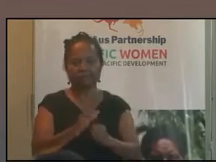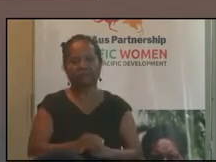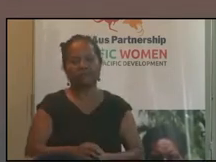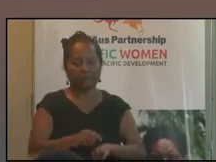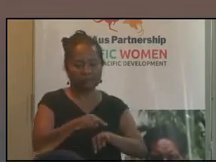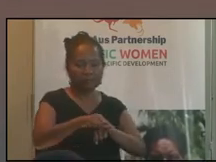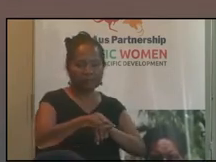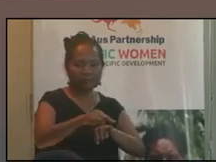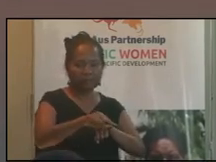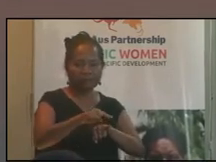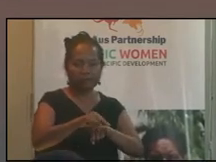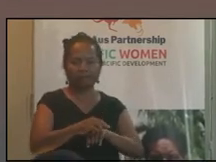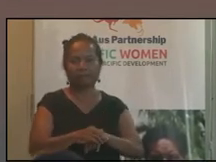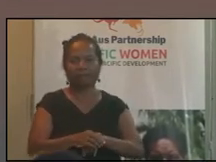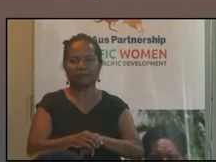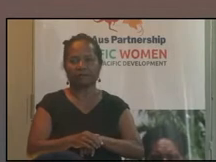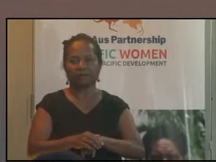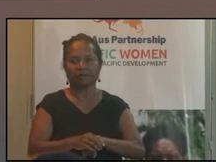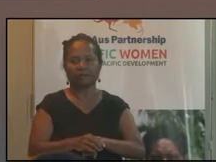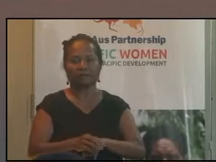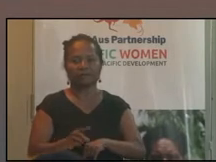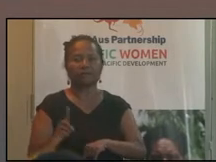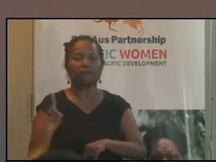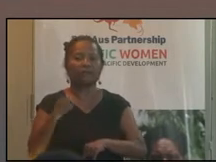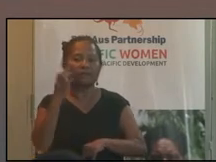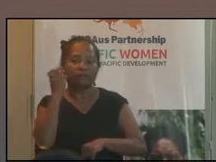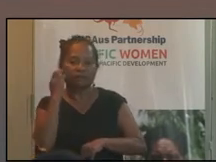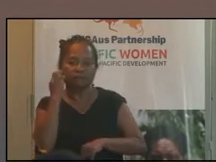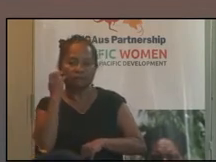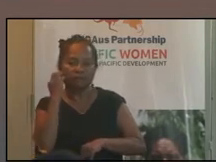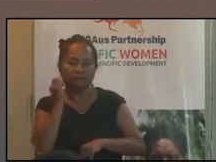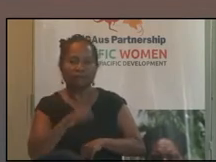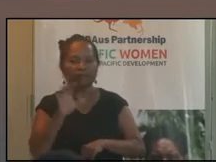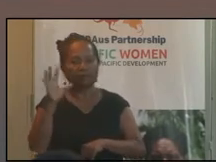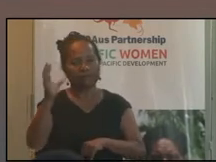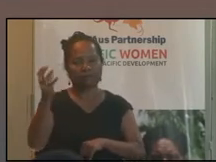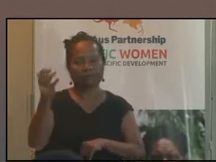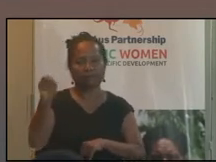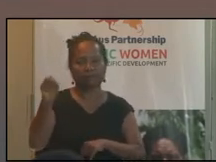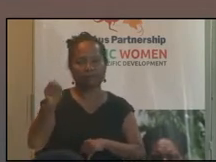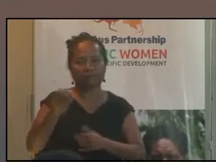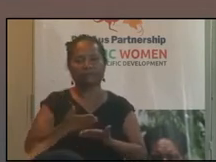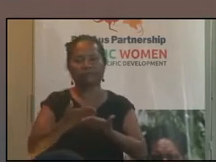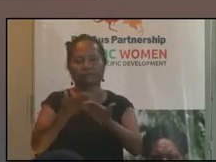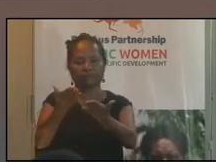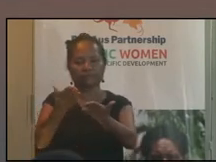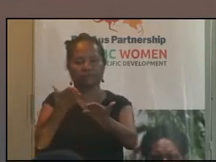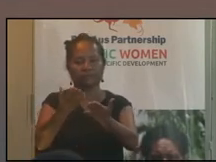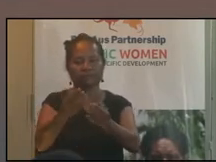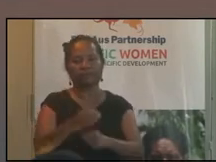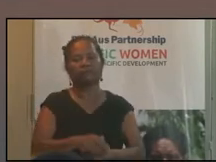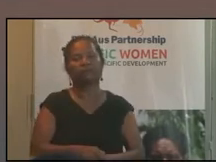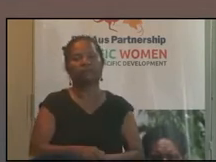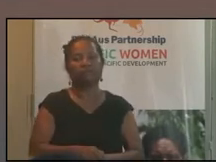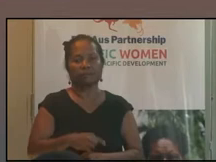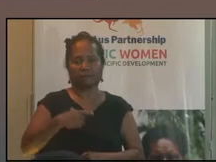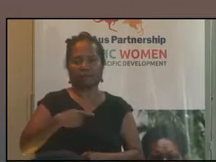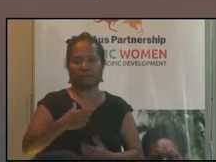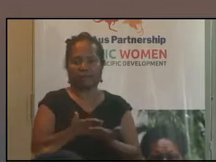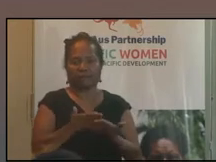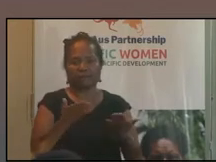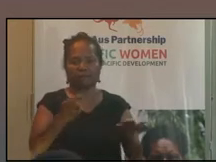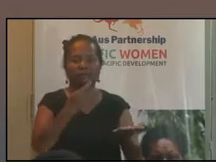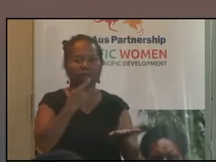candidates' credibility, winning depends to a large extent on the context of the election,